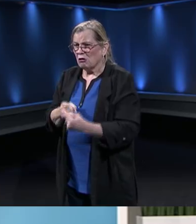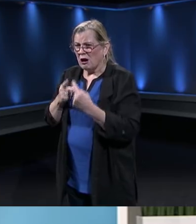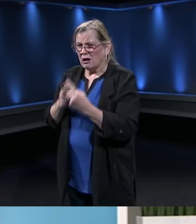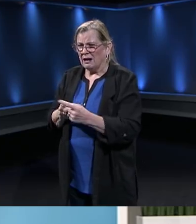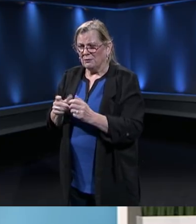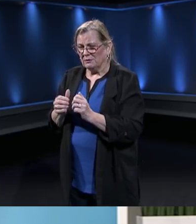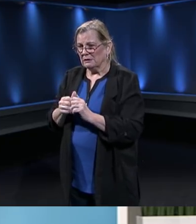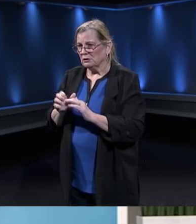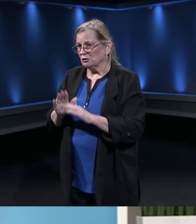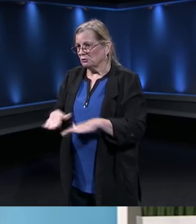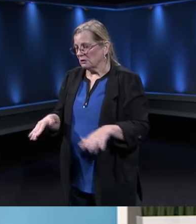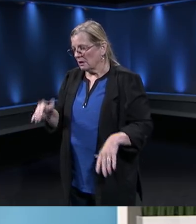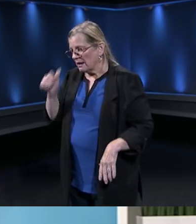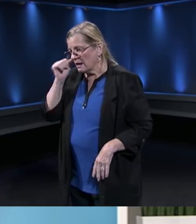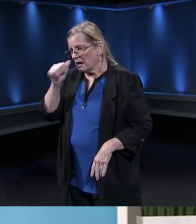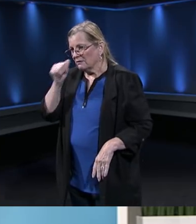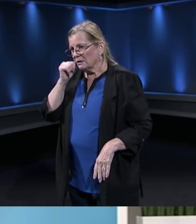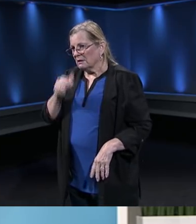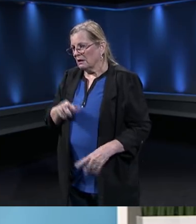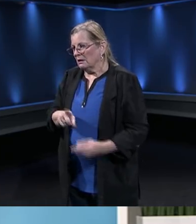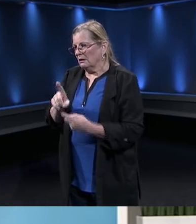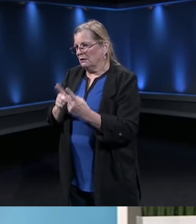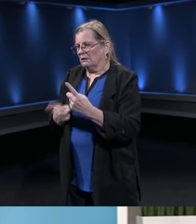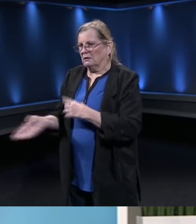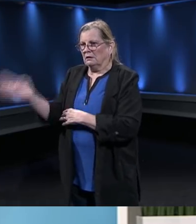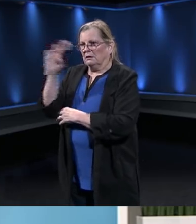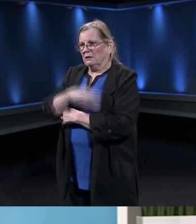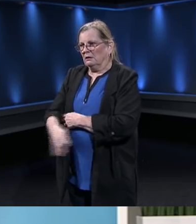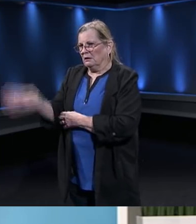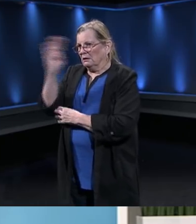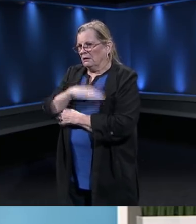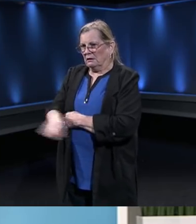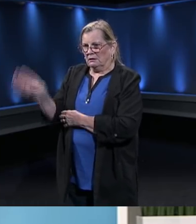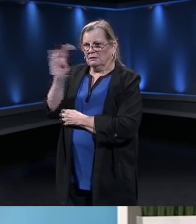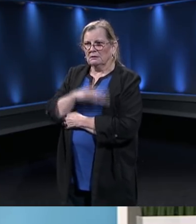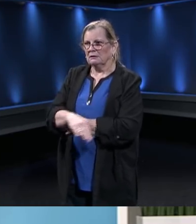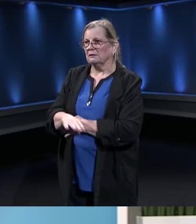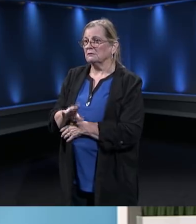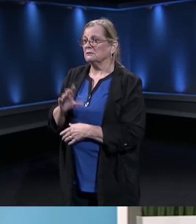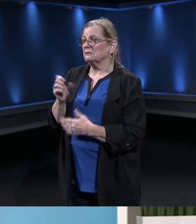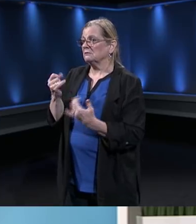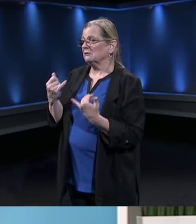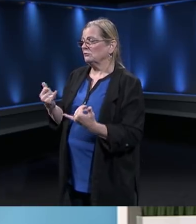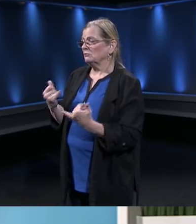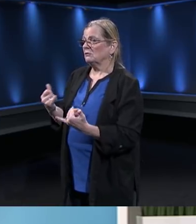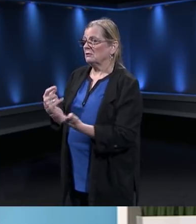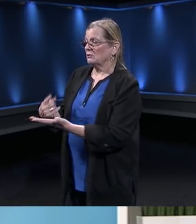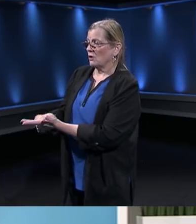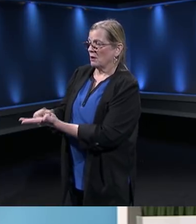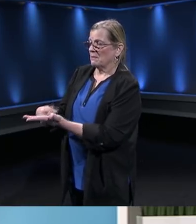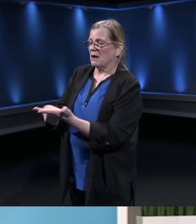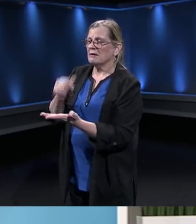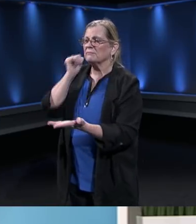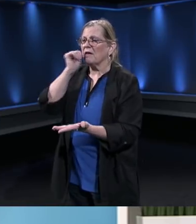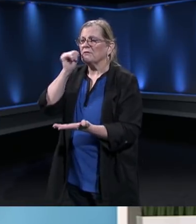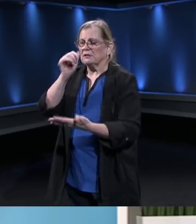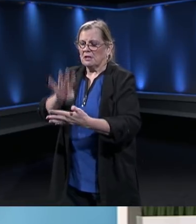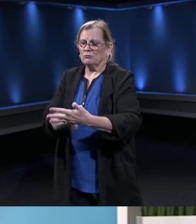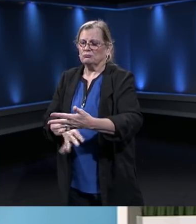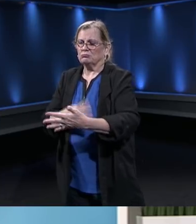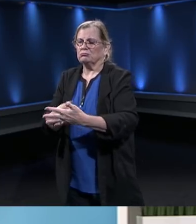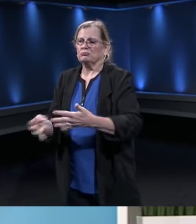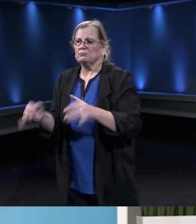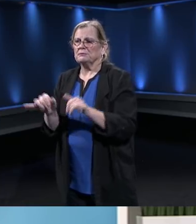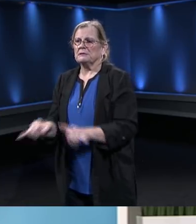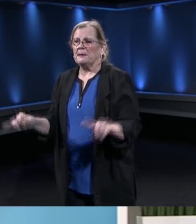day. Part of what I would recommend is, I talked a little bit about building those routines. If appropriate and your child is able to participate in